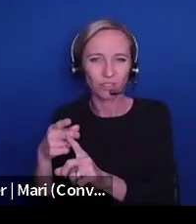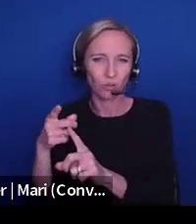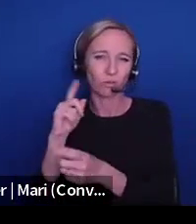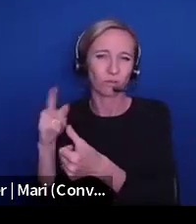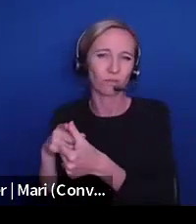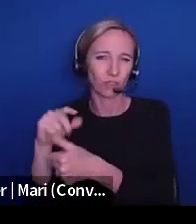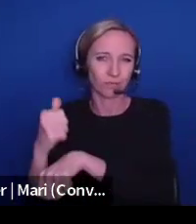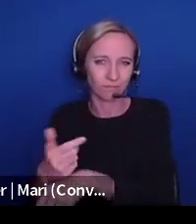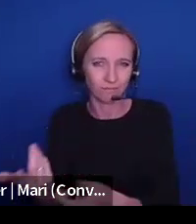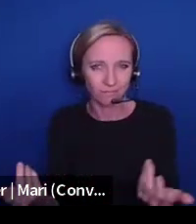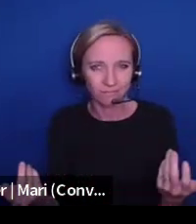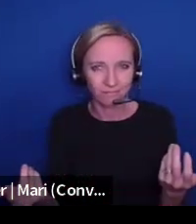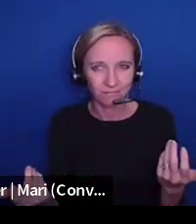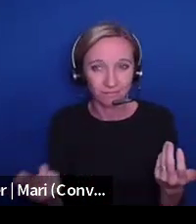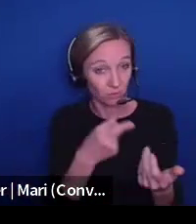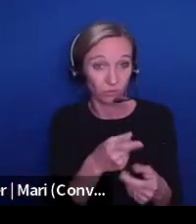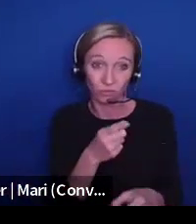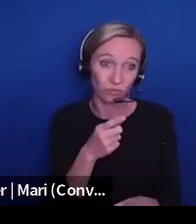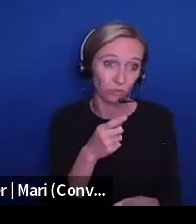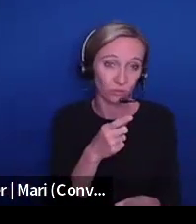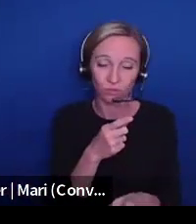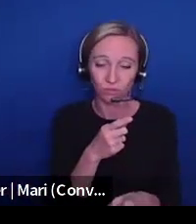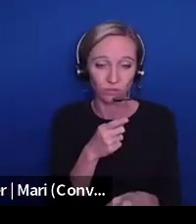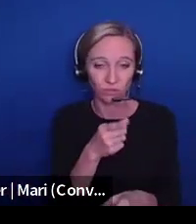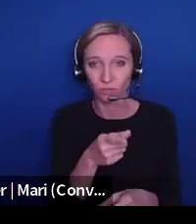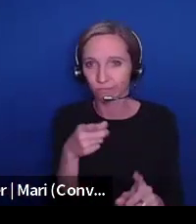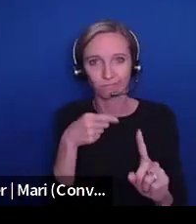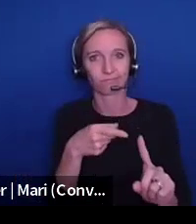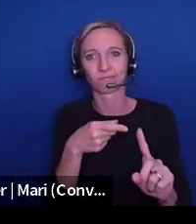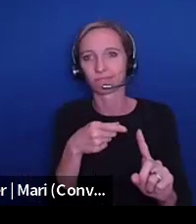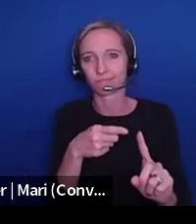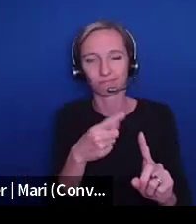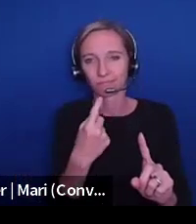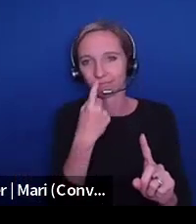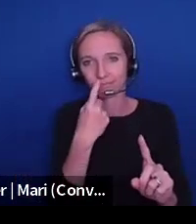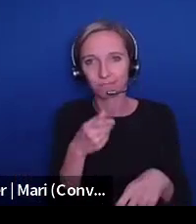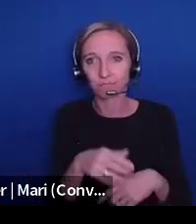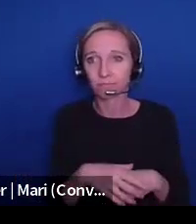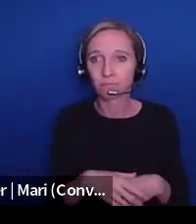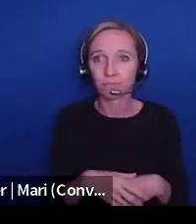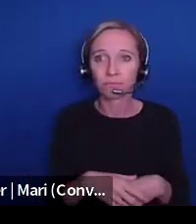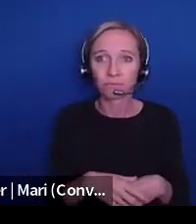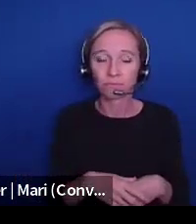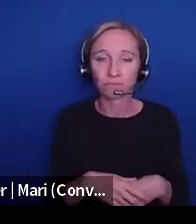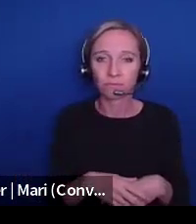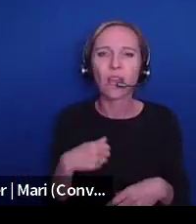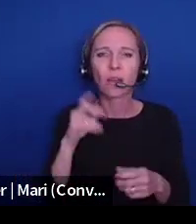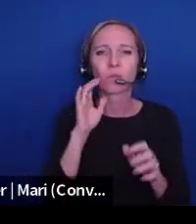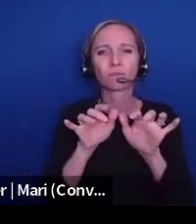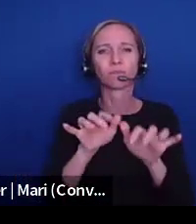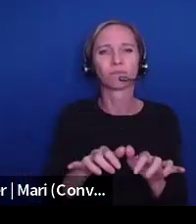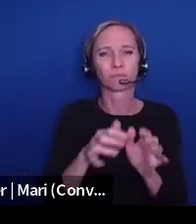first. So you are absolutely spot on. I will be drafting